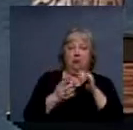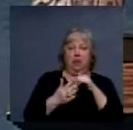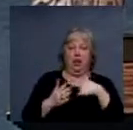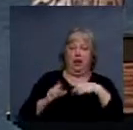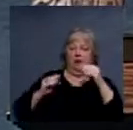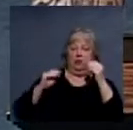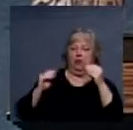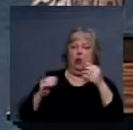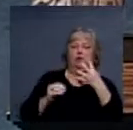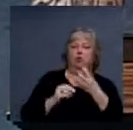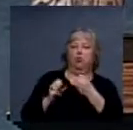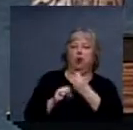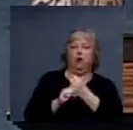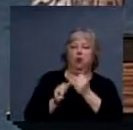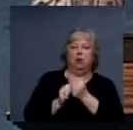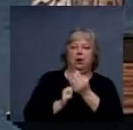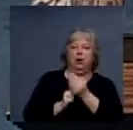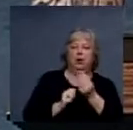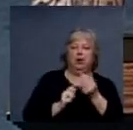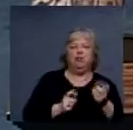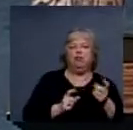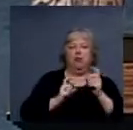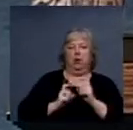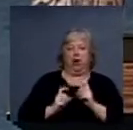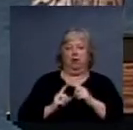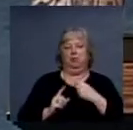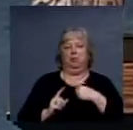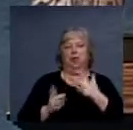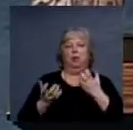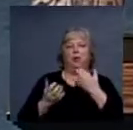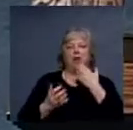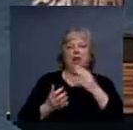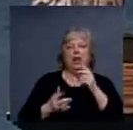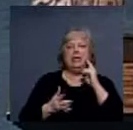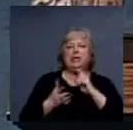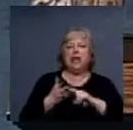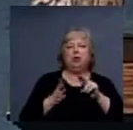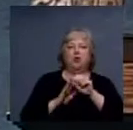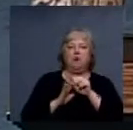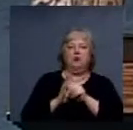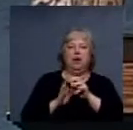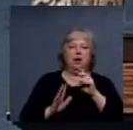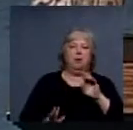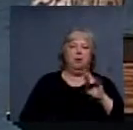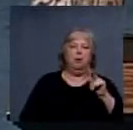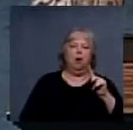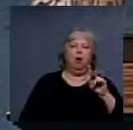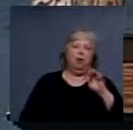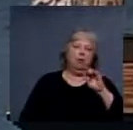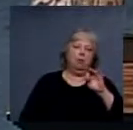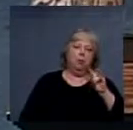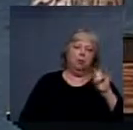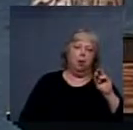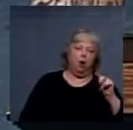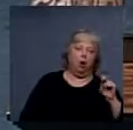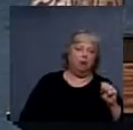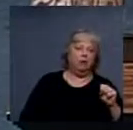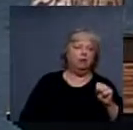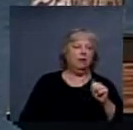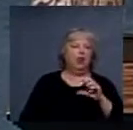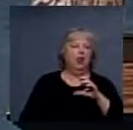4 years with materials donated to me. I want to thank Secretary of State Mark Martin's office prepared voter